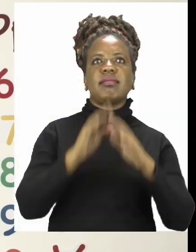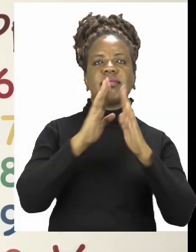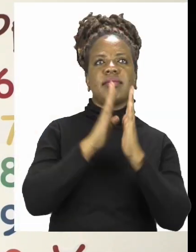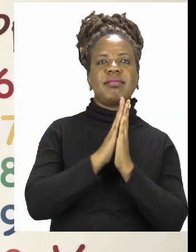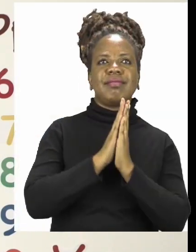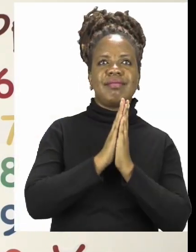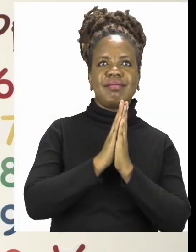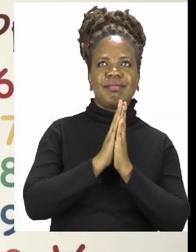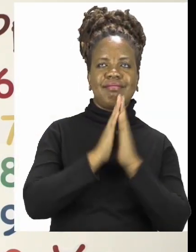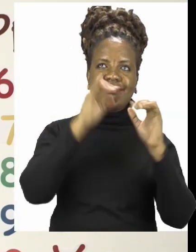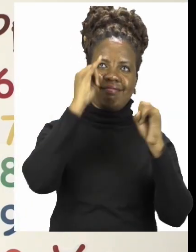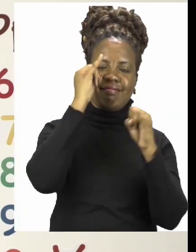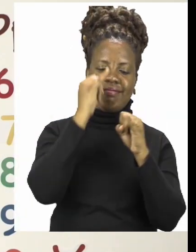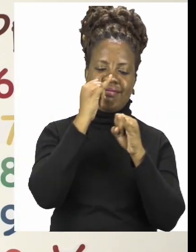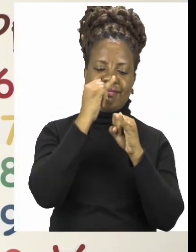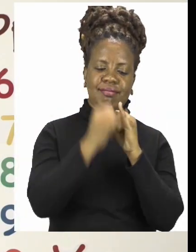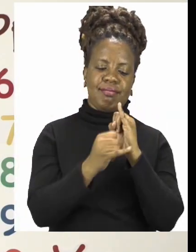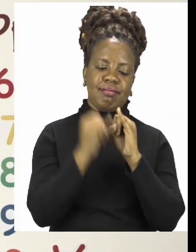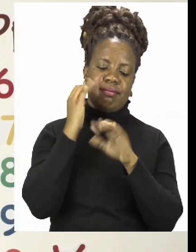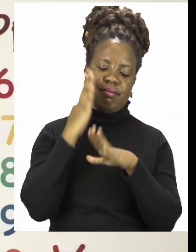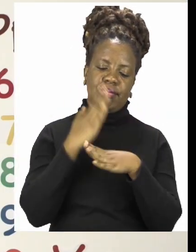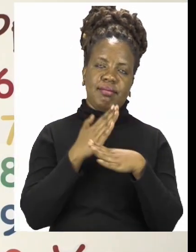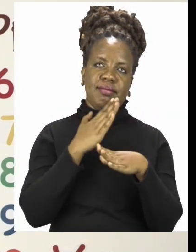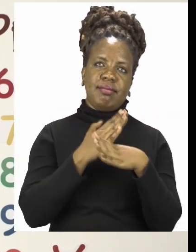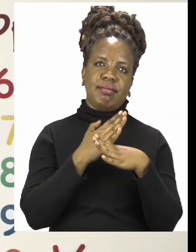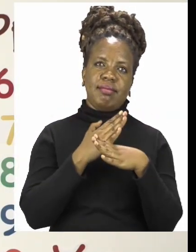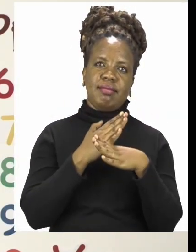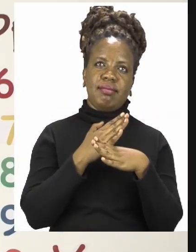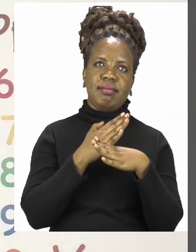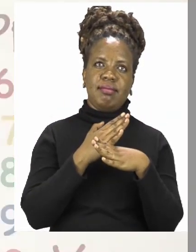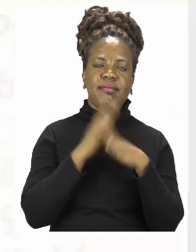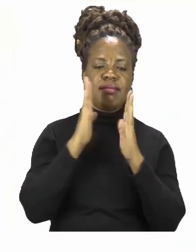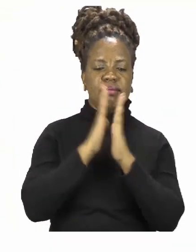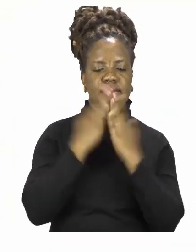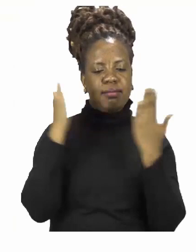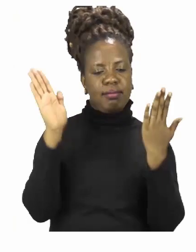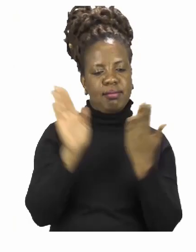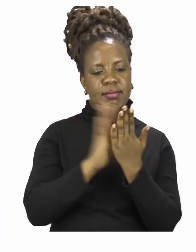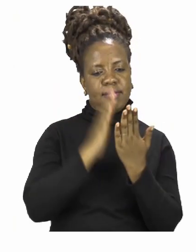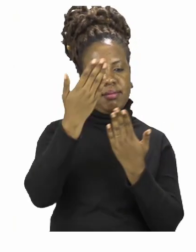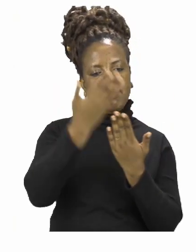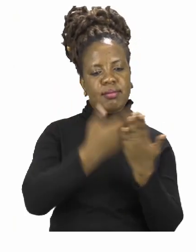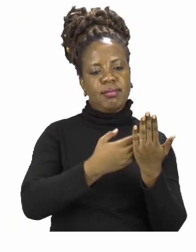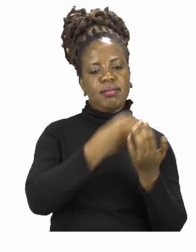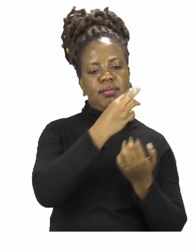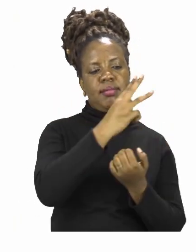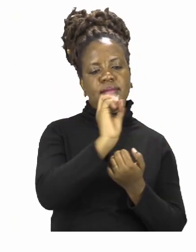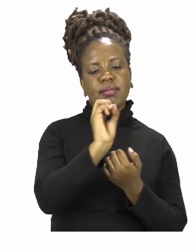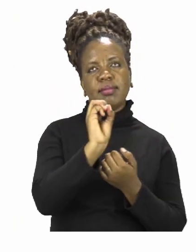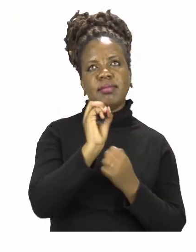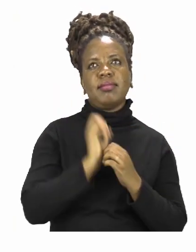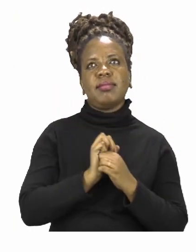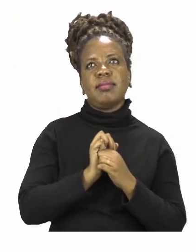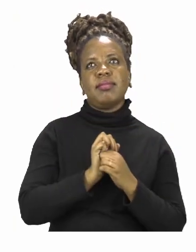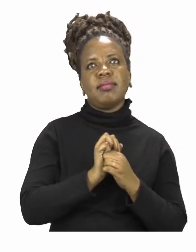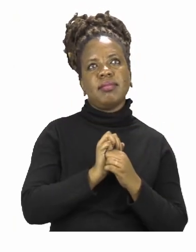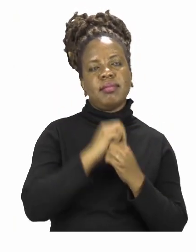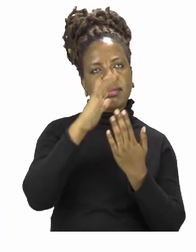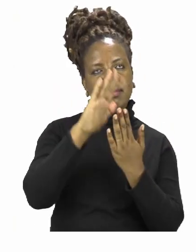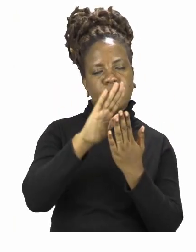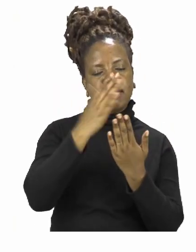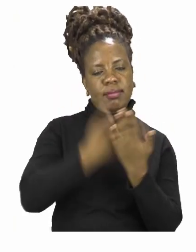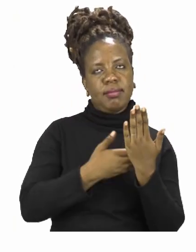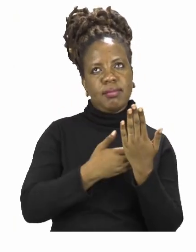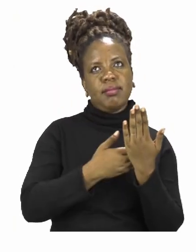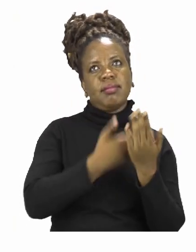Now for our last exercise, boys and girls, let's turn to page 30. On page 30, we will be